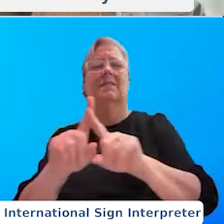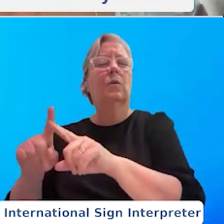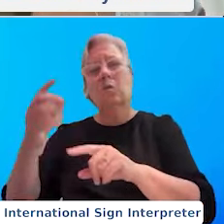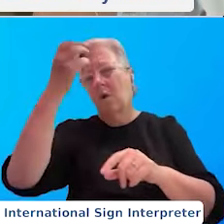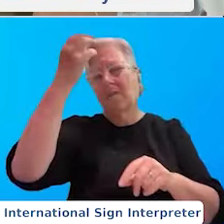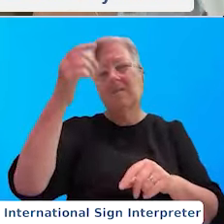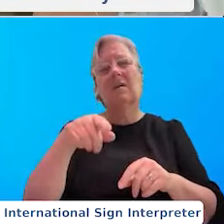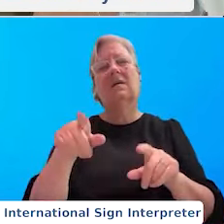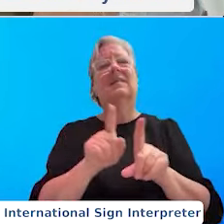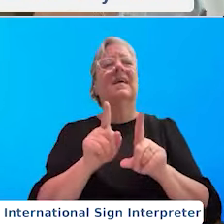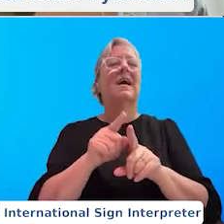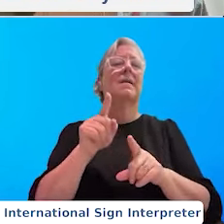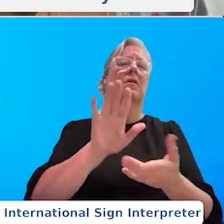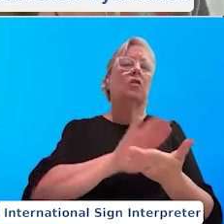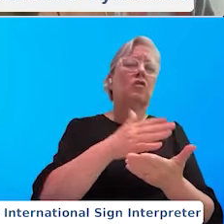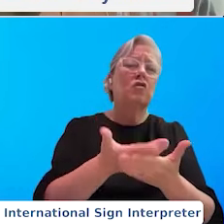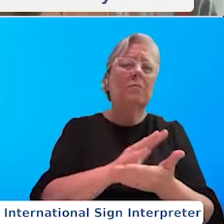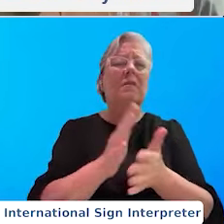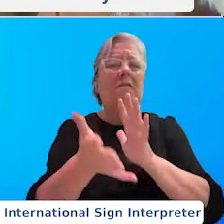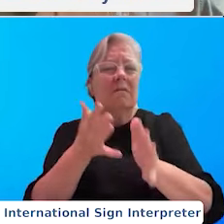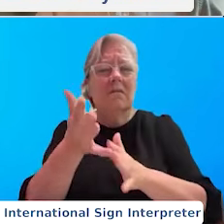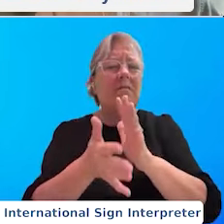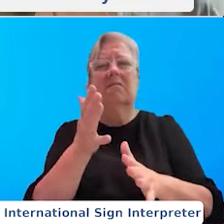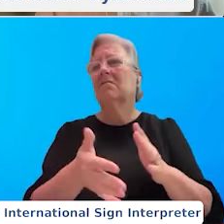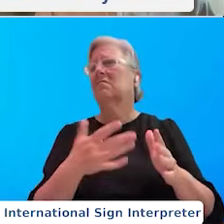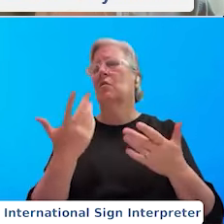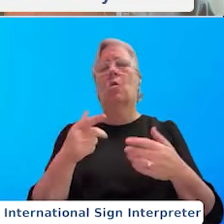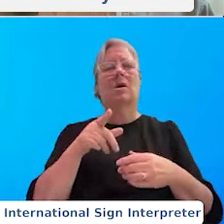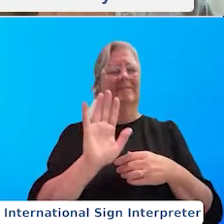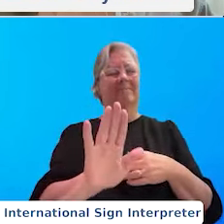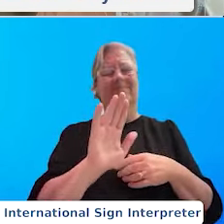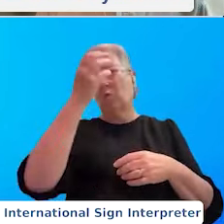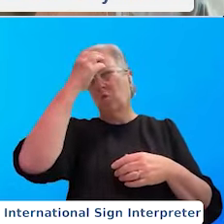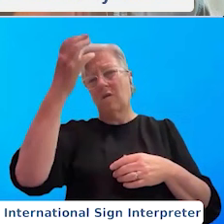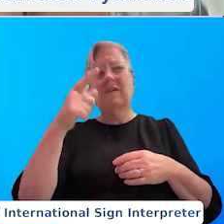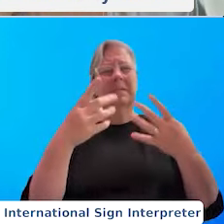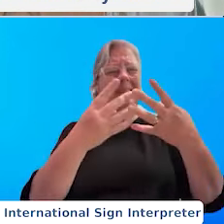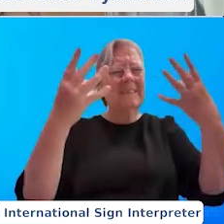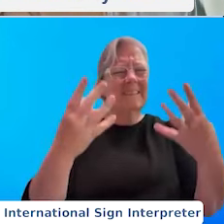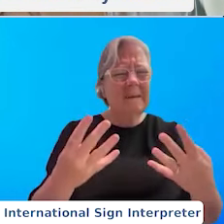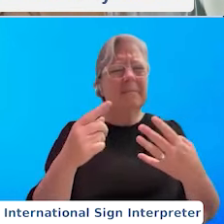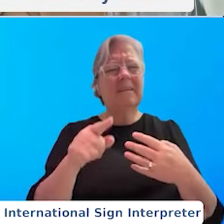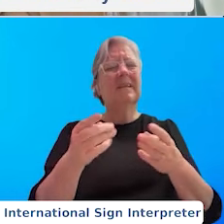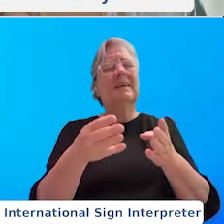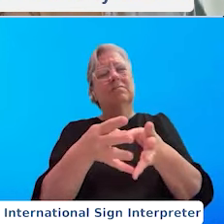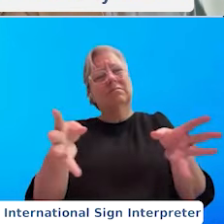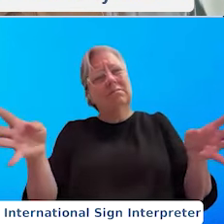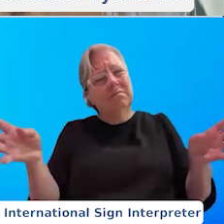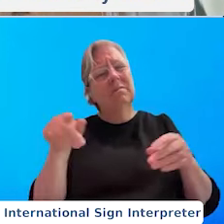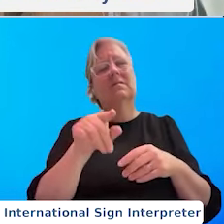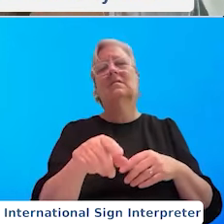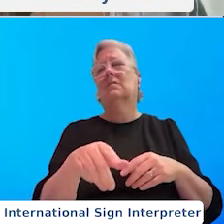or kind of preconditions for inclusion that don't sit neatly in one sector or in one ministry and need to be